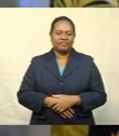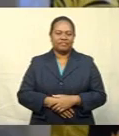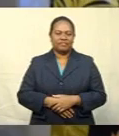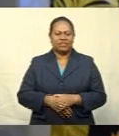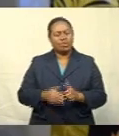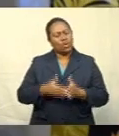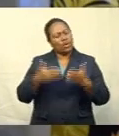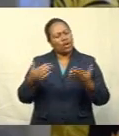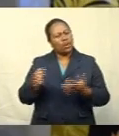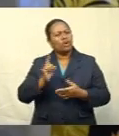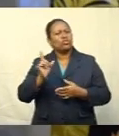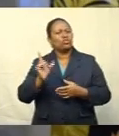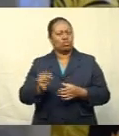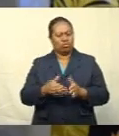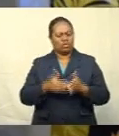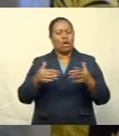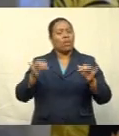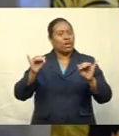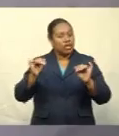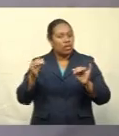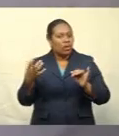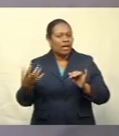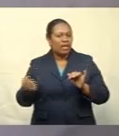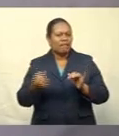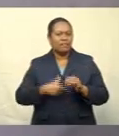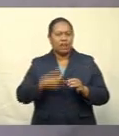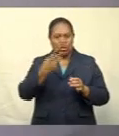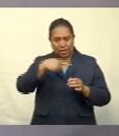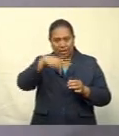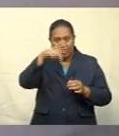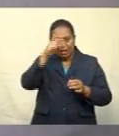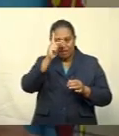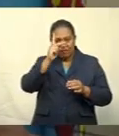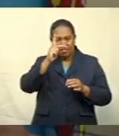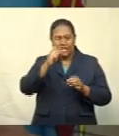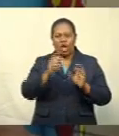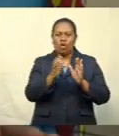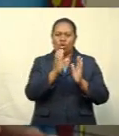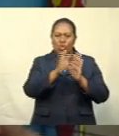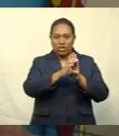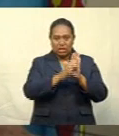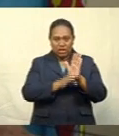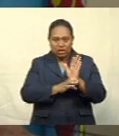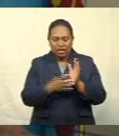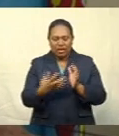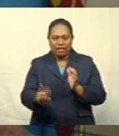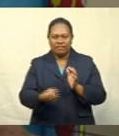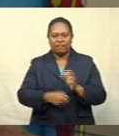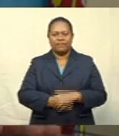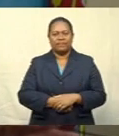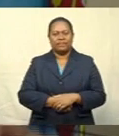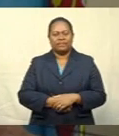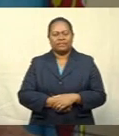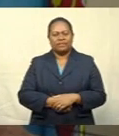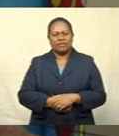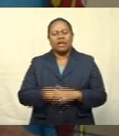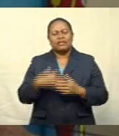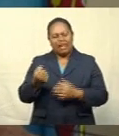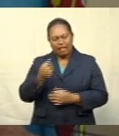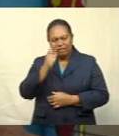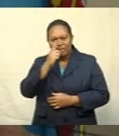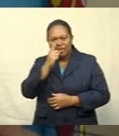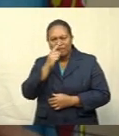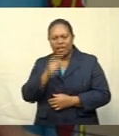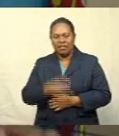doing to resolve the issue regarding the Kandavu constituency? We have people